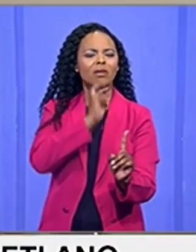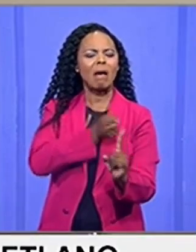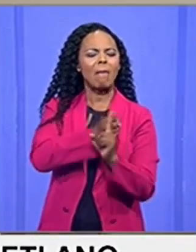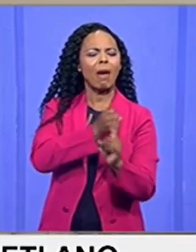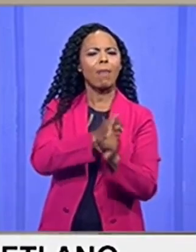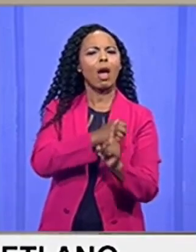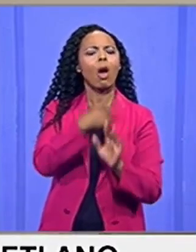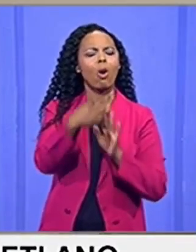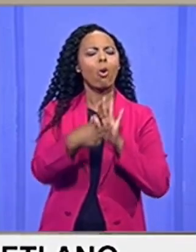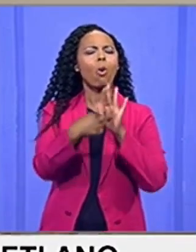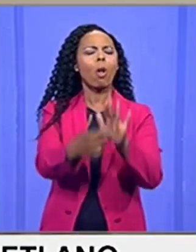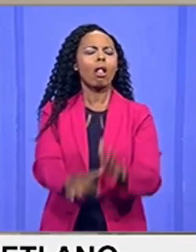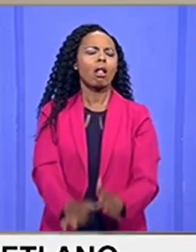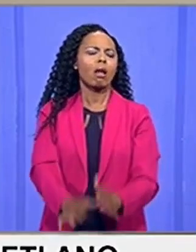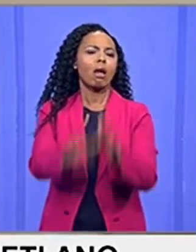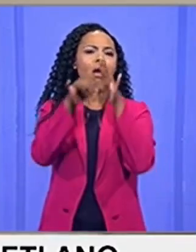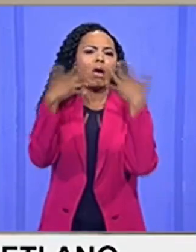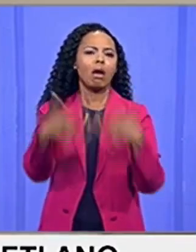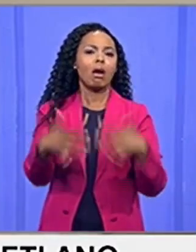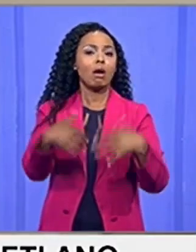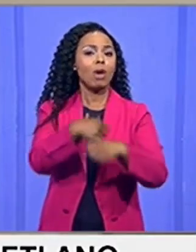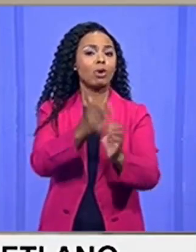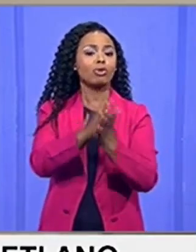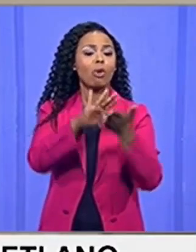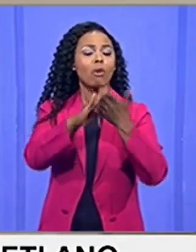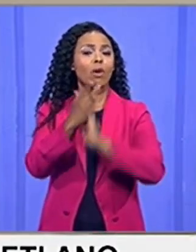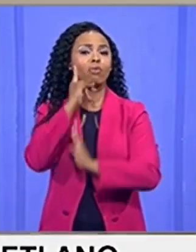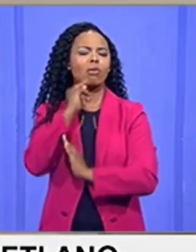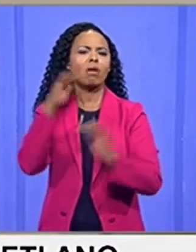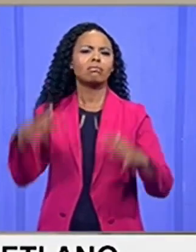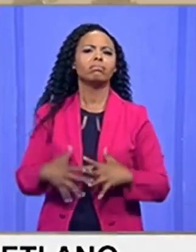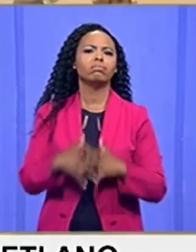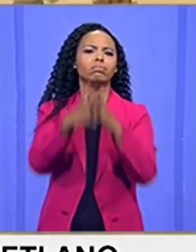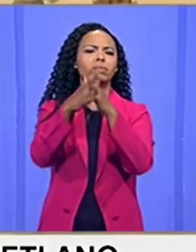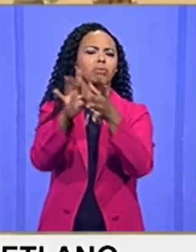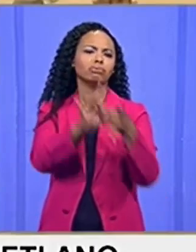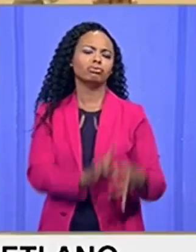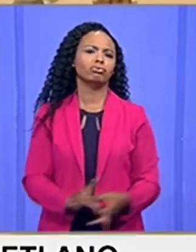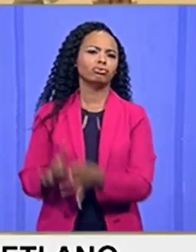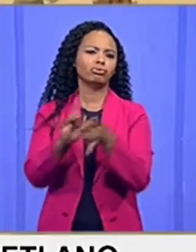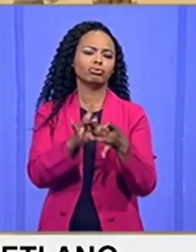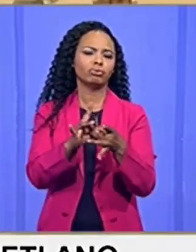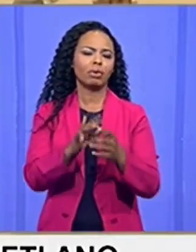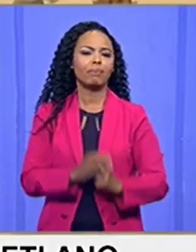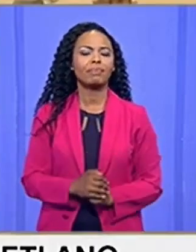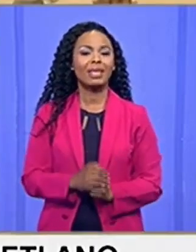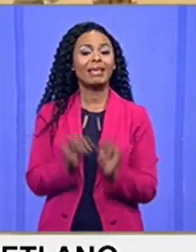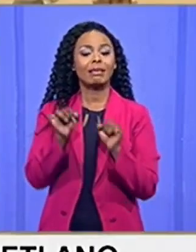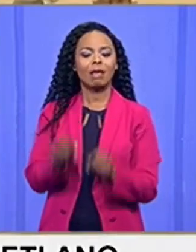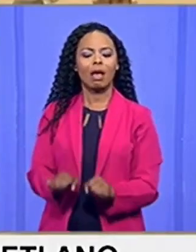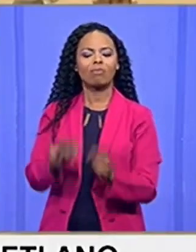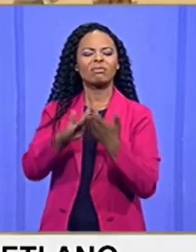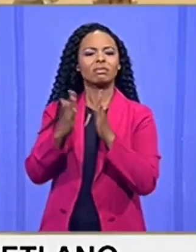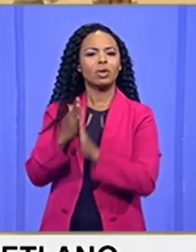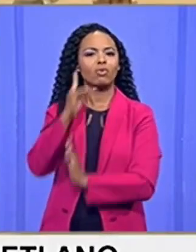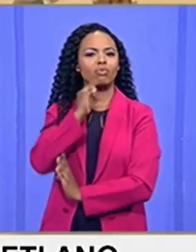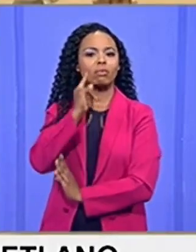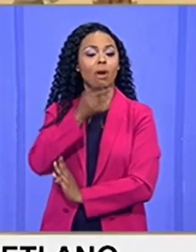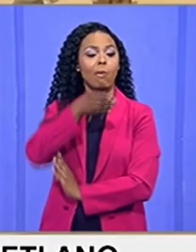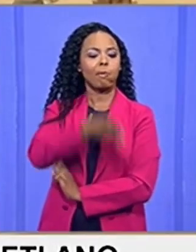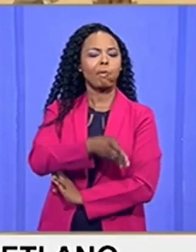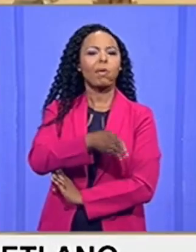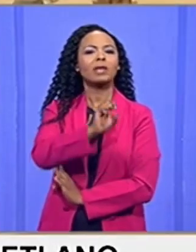they unite Bakgatlha ba Gafela who remain behind. Le fa bakgatlha ba fitlhelwa mo Afrika Borwa